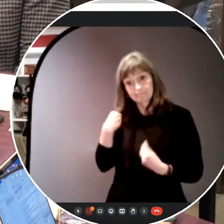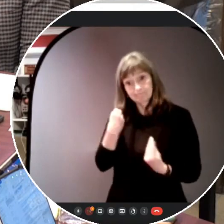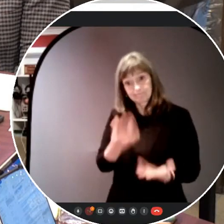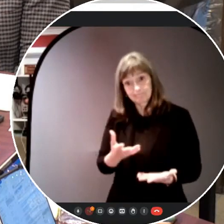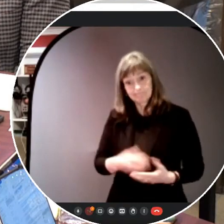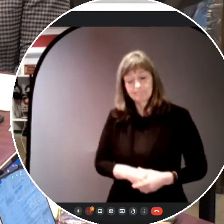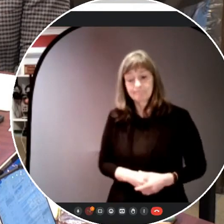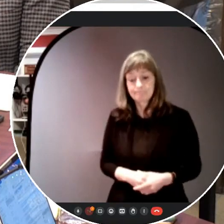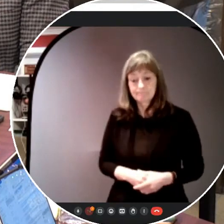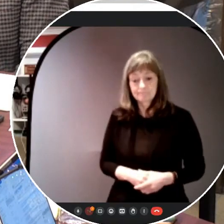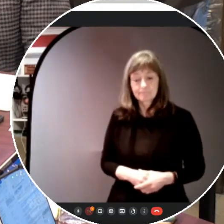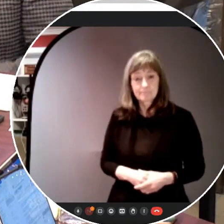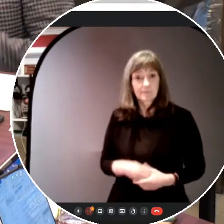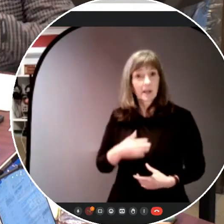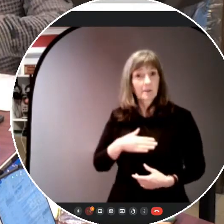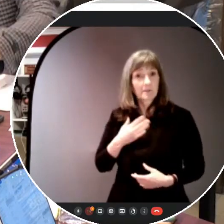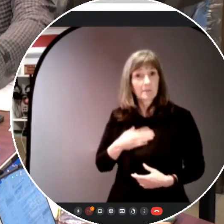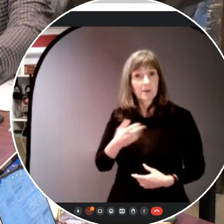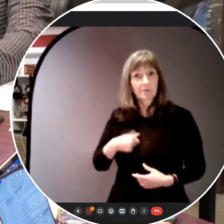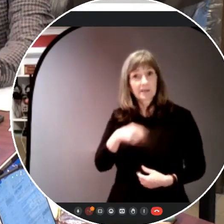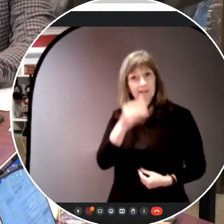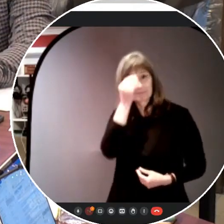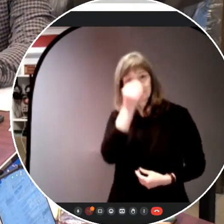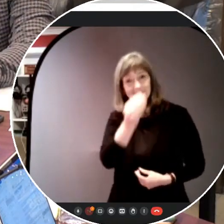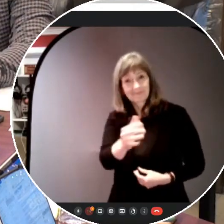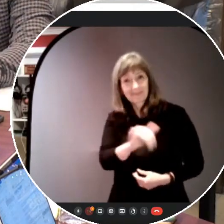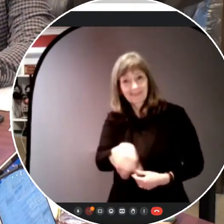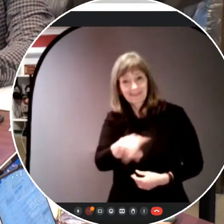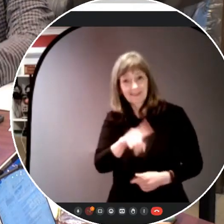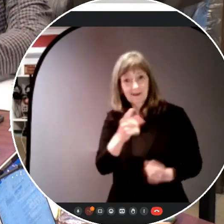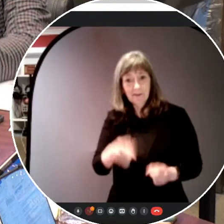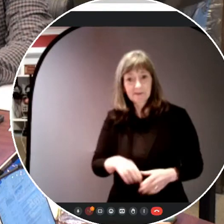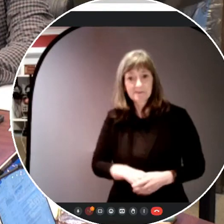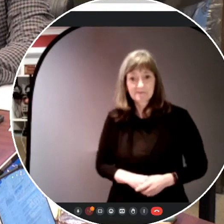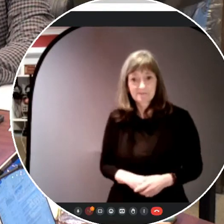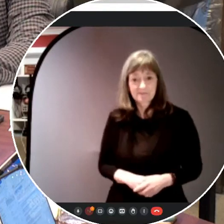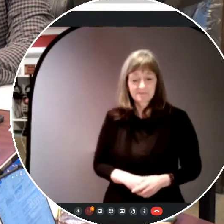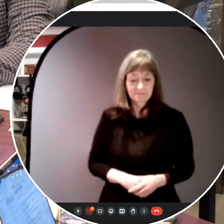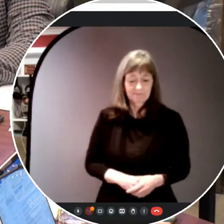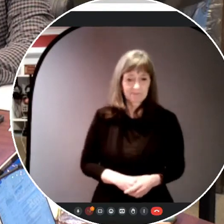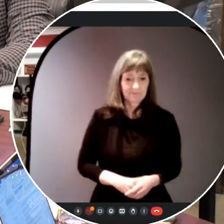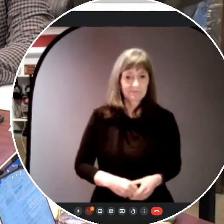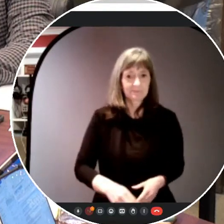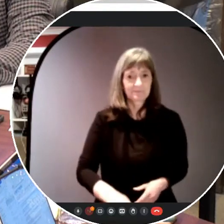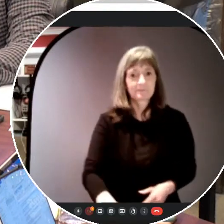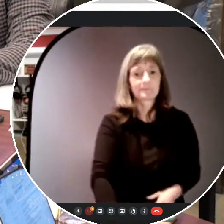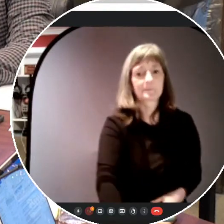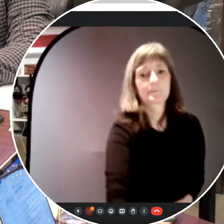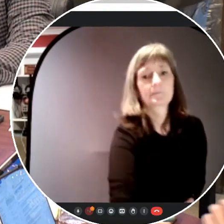and glad to be able to relay some of the good work that we were able to do through this